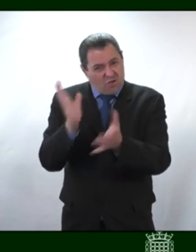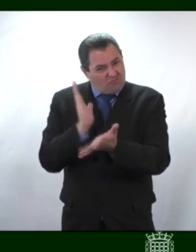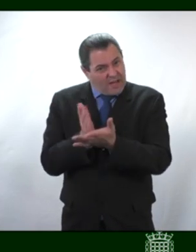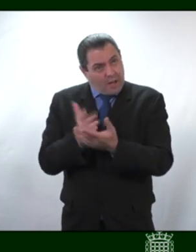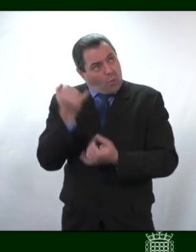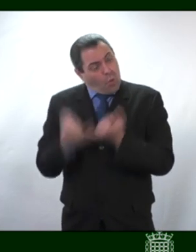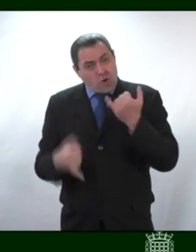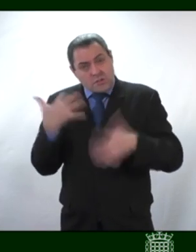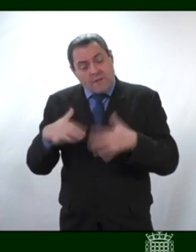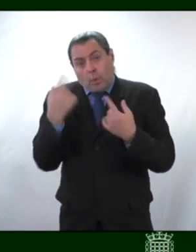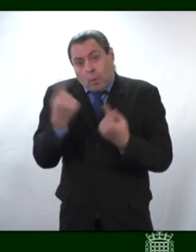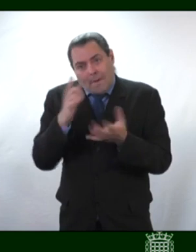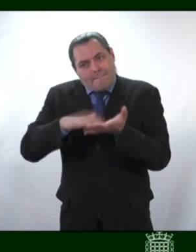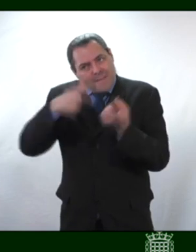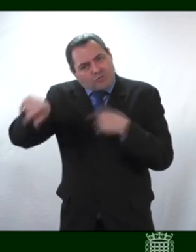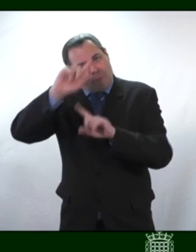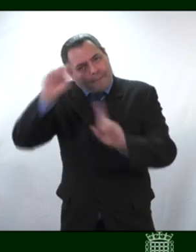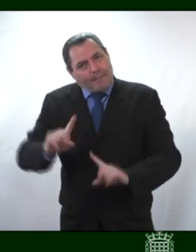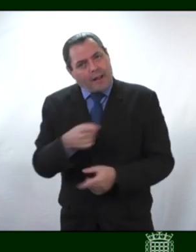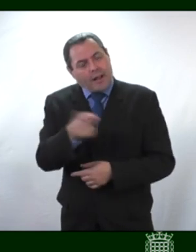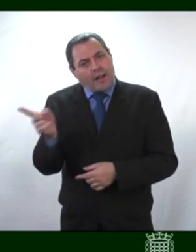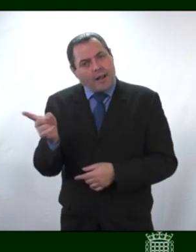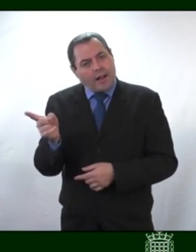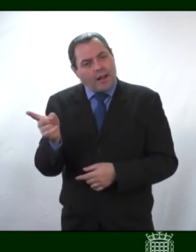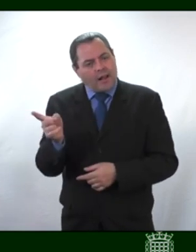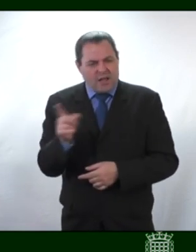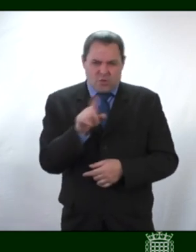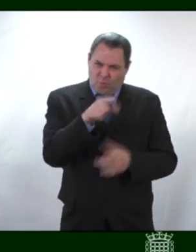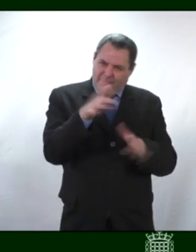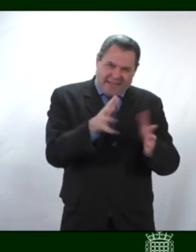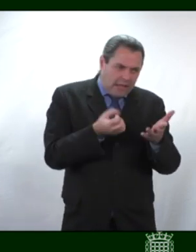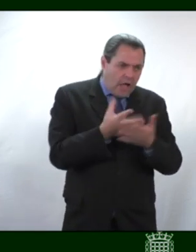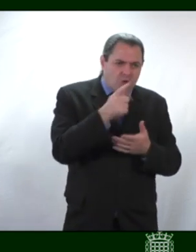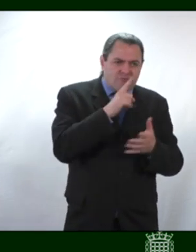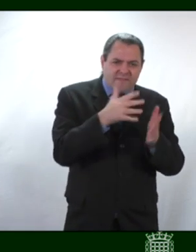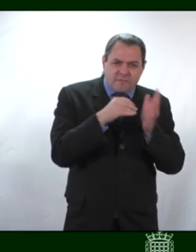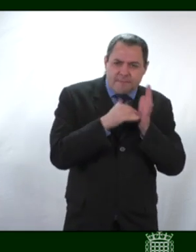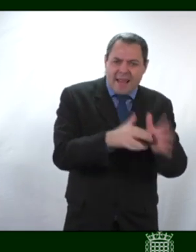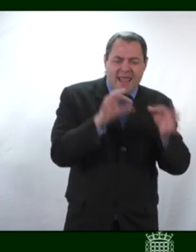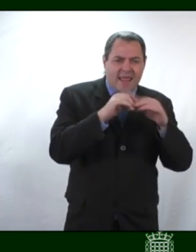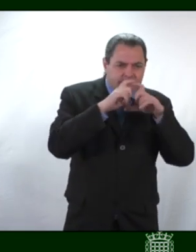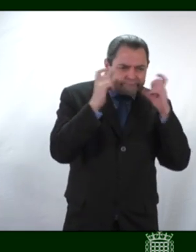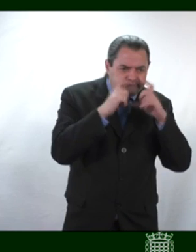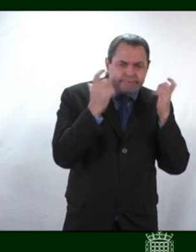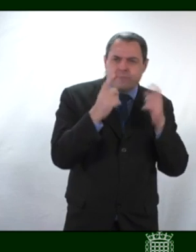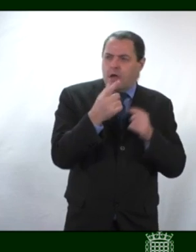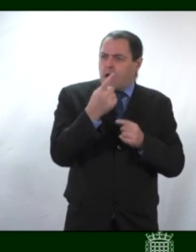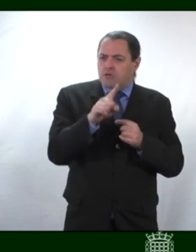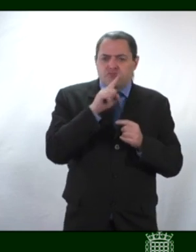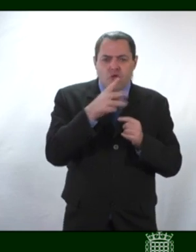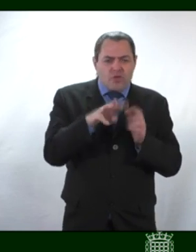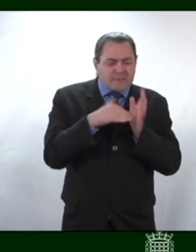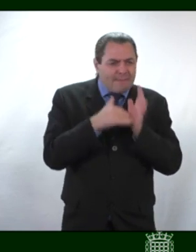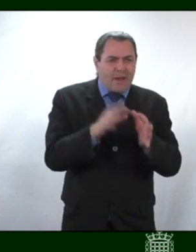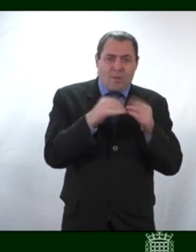Prime Minister who has blown £150 million on face masks that weren't suitable for frontline NHS staff. He's blown £130 million on testing kits that